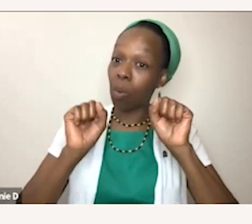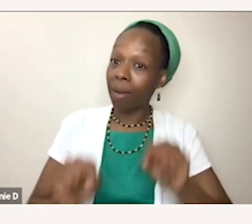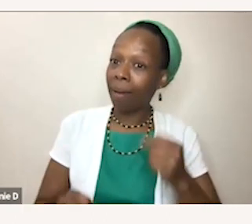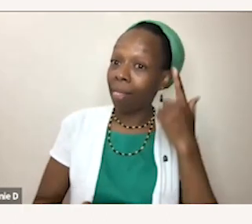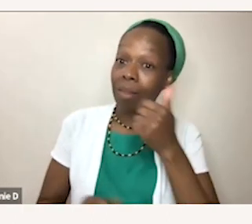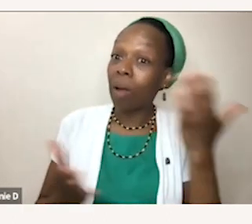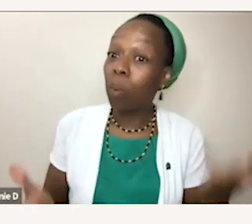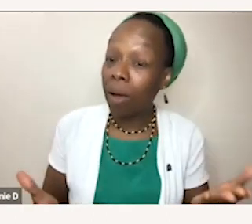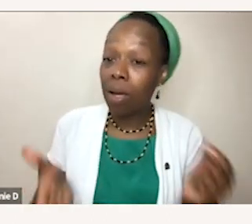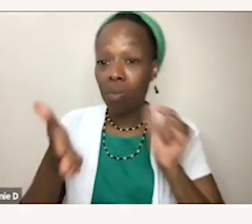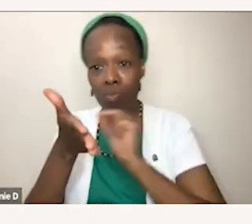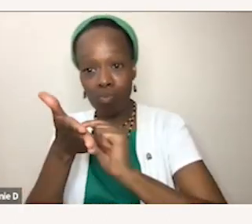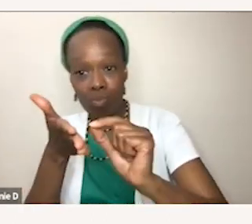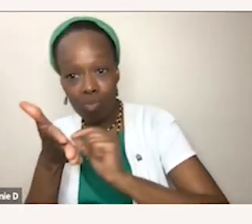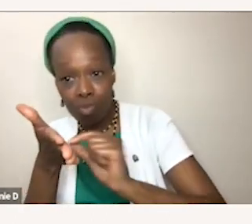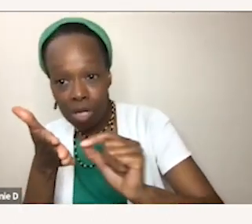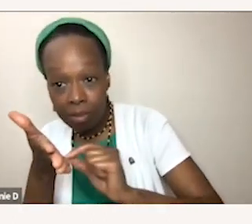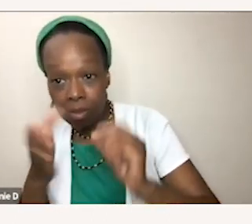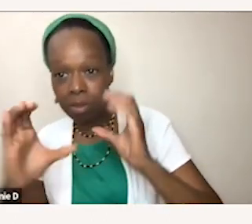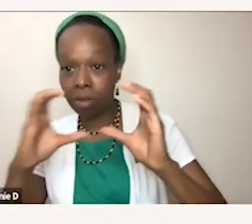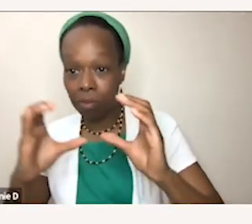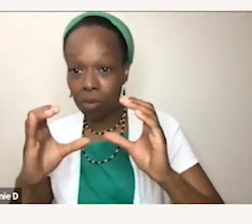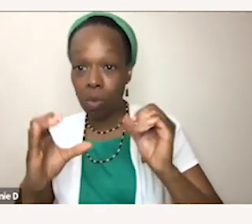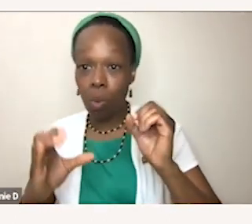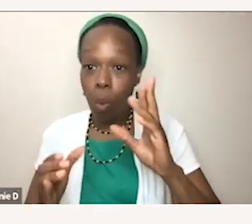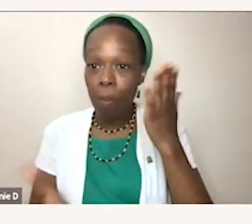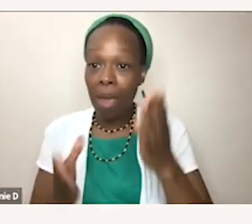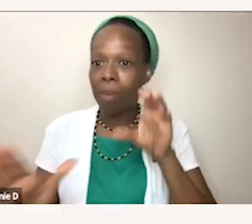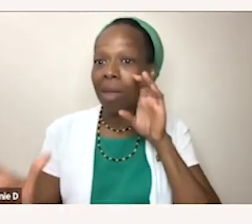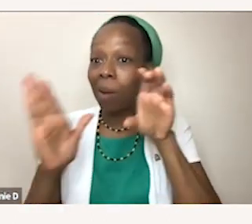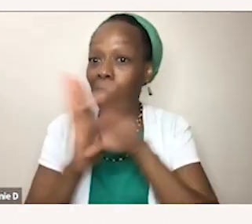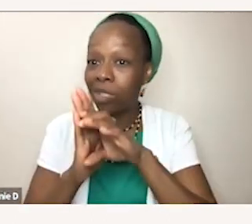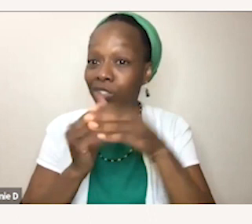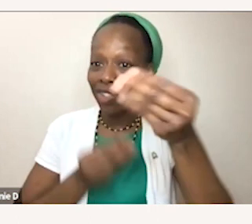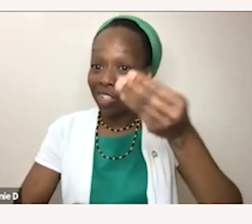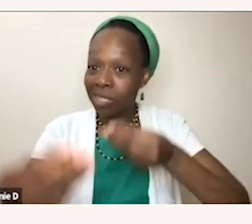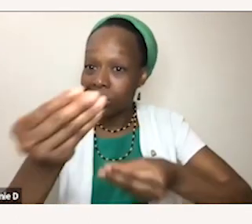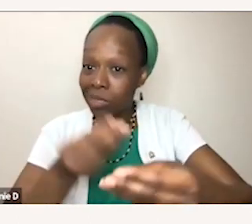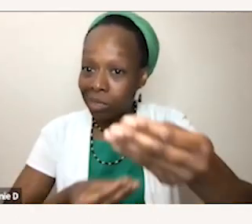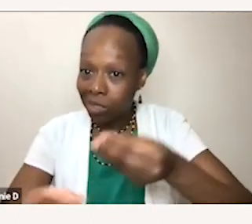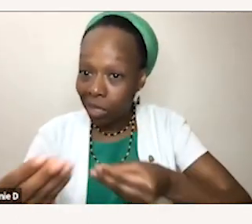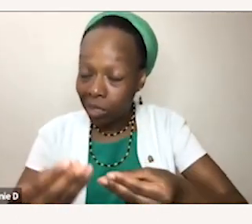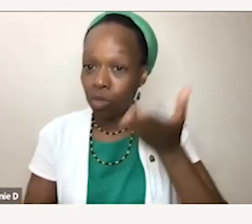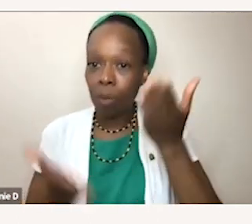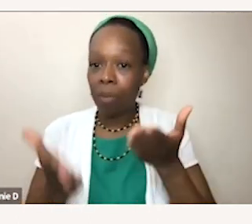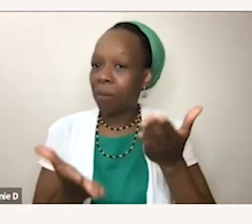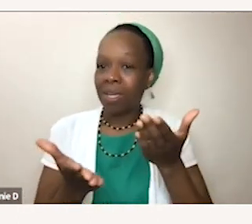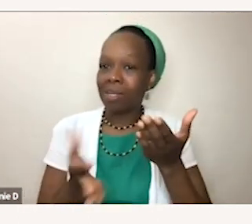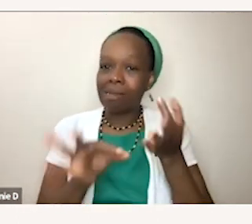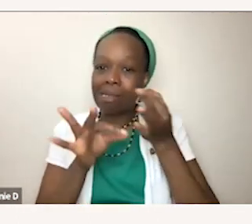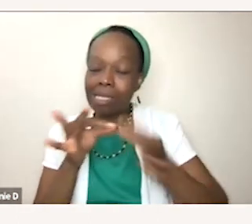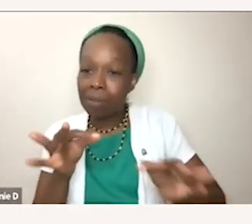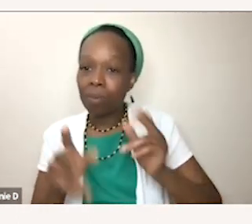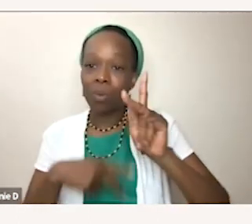or some version of picture exchange or a low-tech version of an alternative